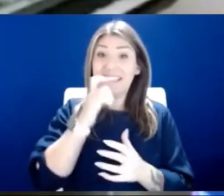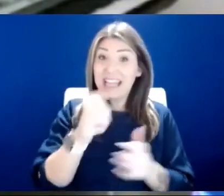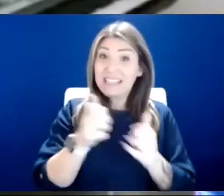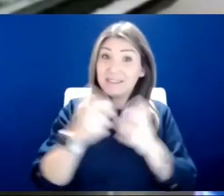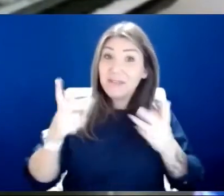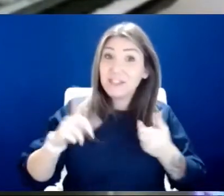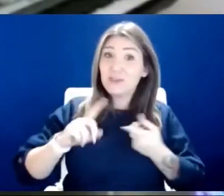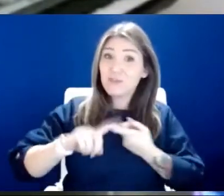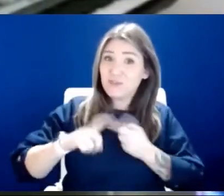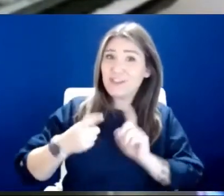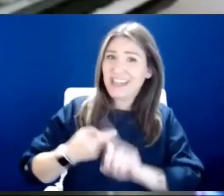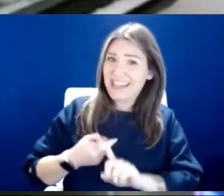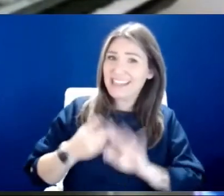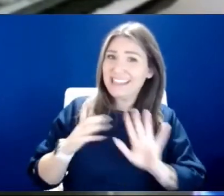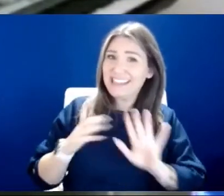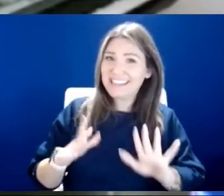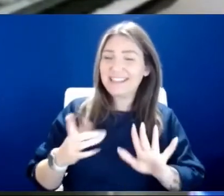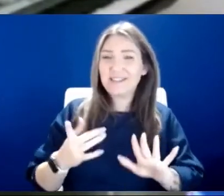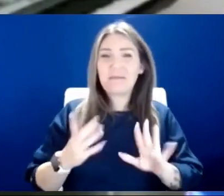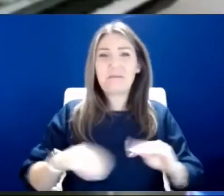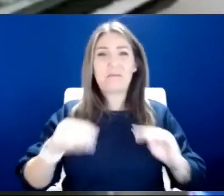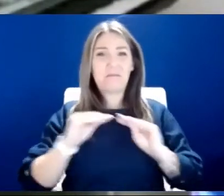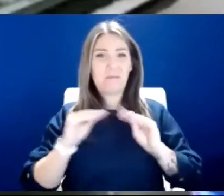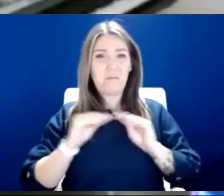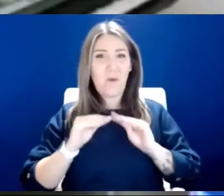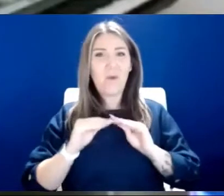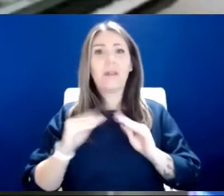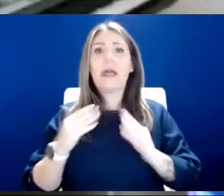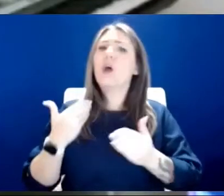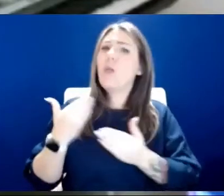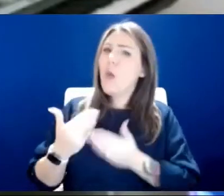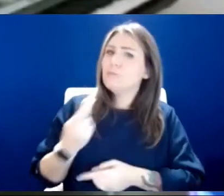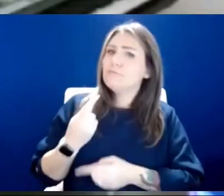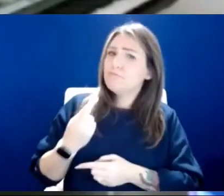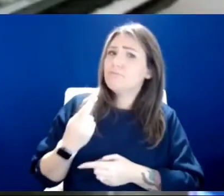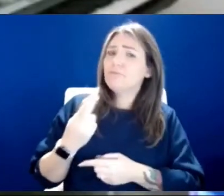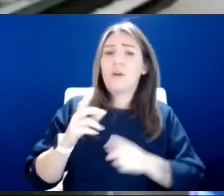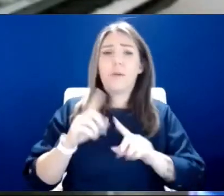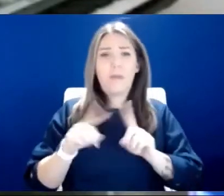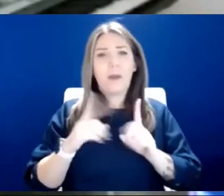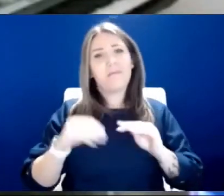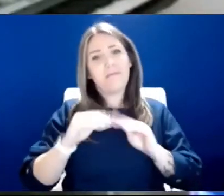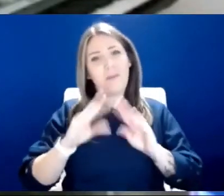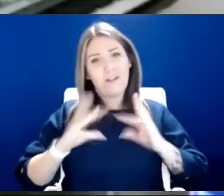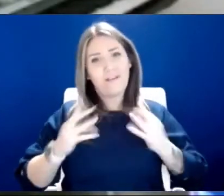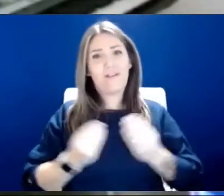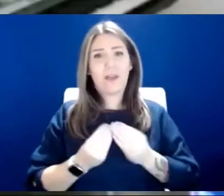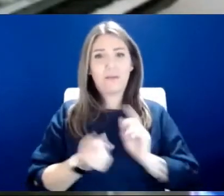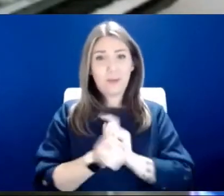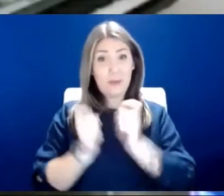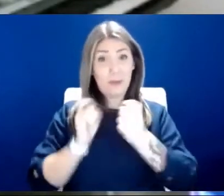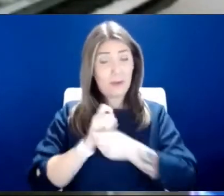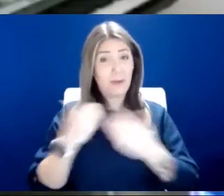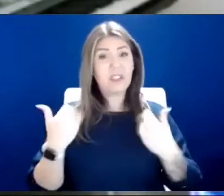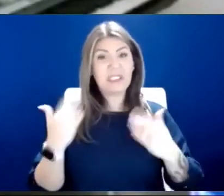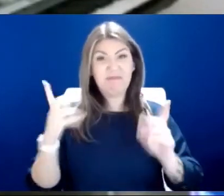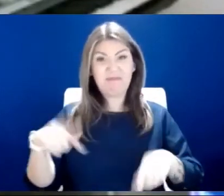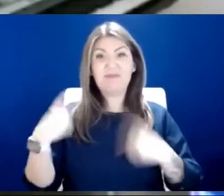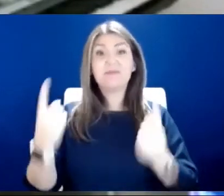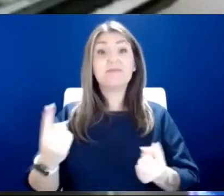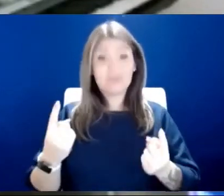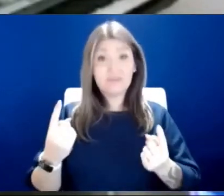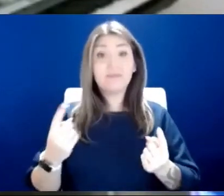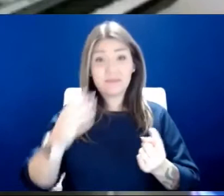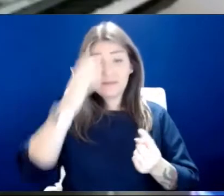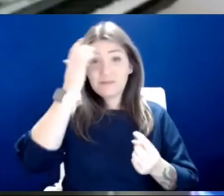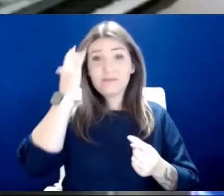but we do with our family, our close ones. You know, so it's changed quite a bit as far as,